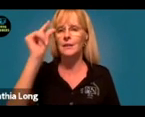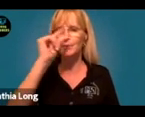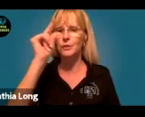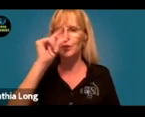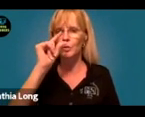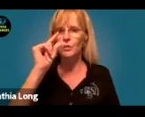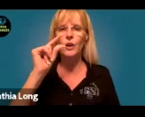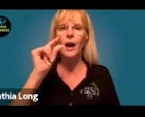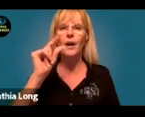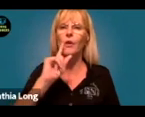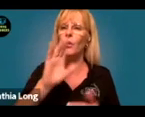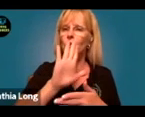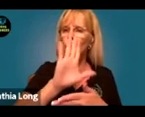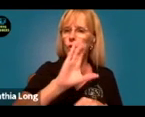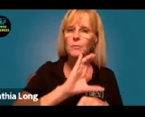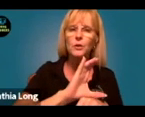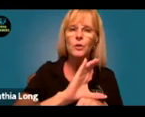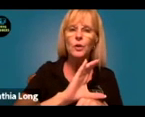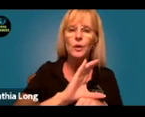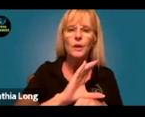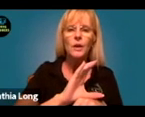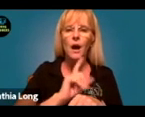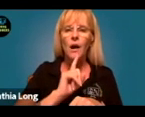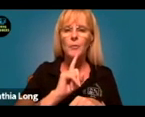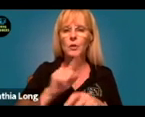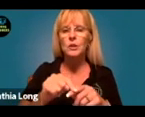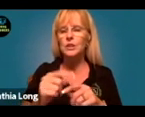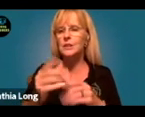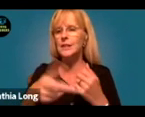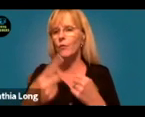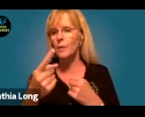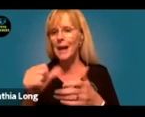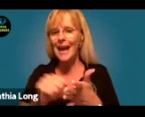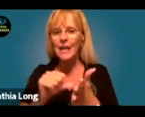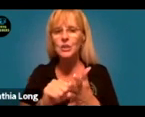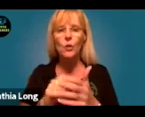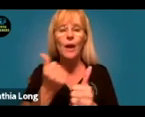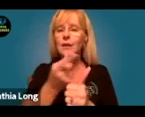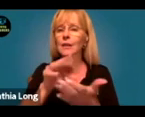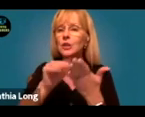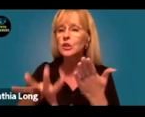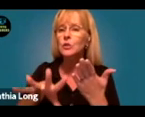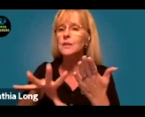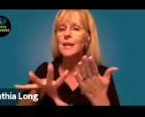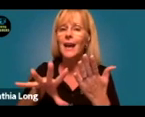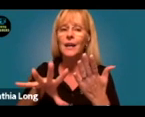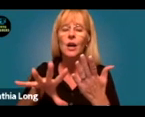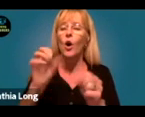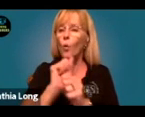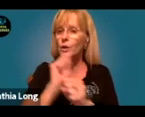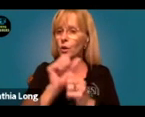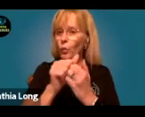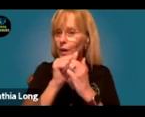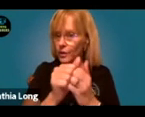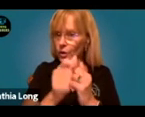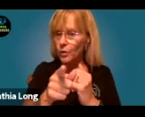at the top to the Google Drive or on your computer. You can just save one page. So everything that the students had